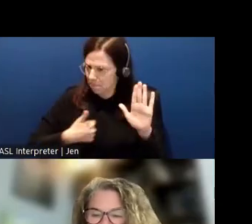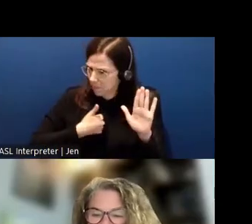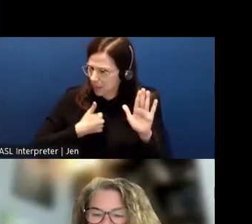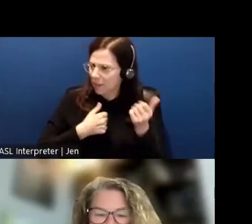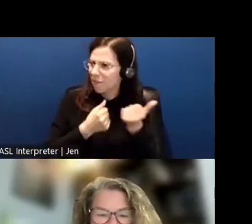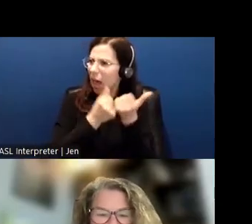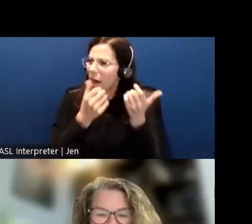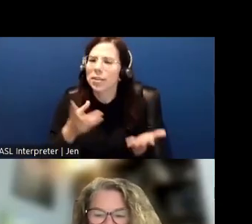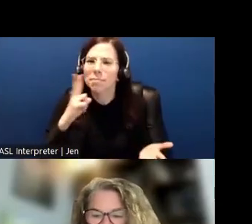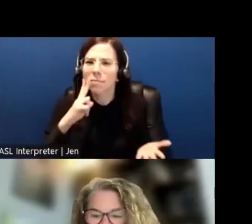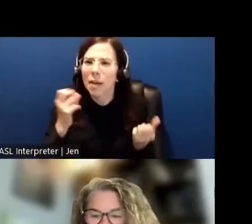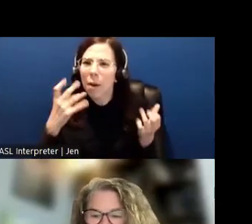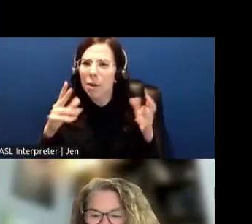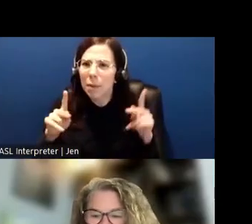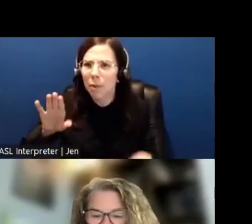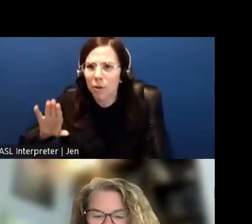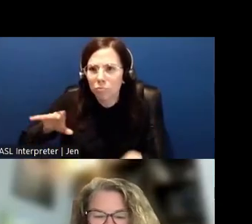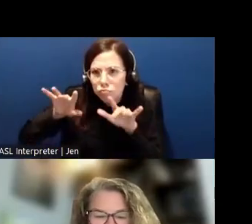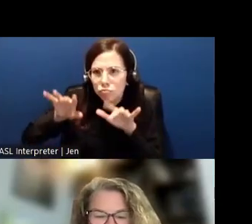see how many advocates we have.